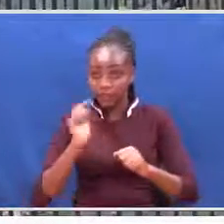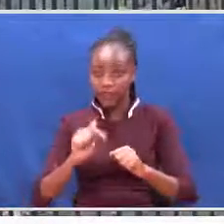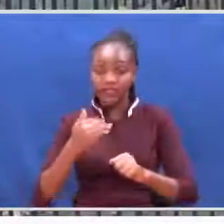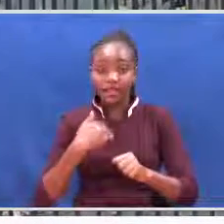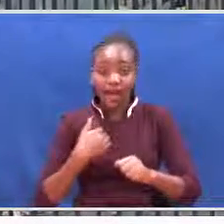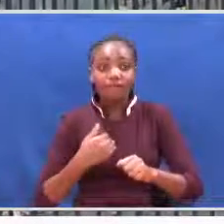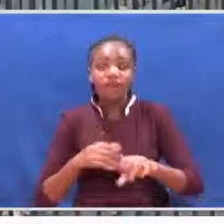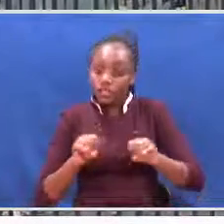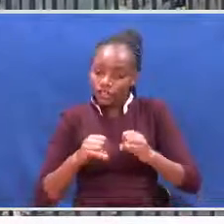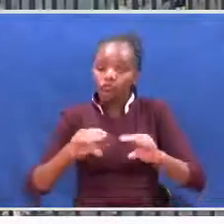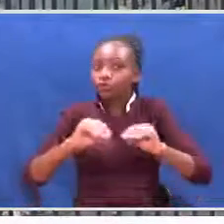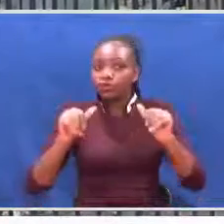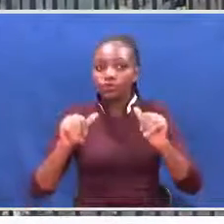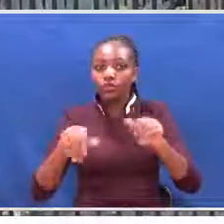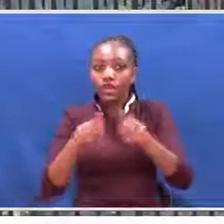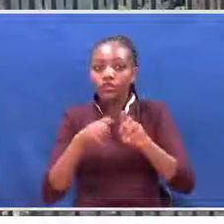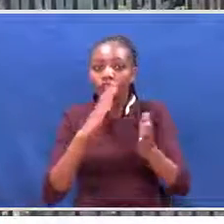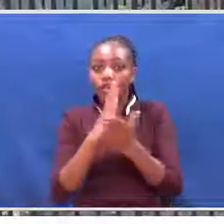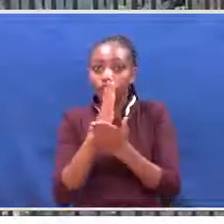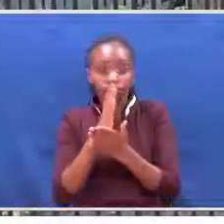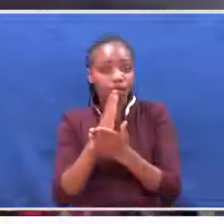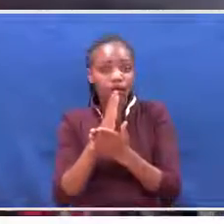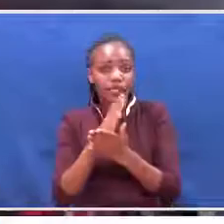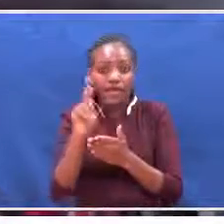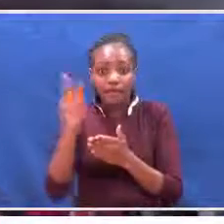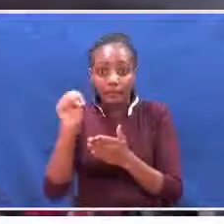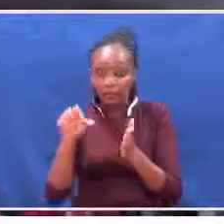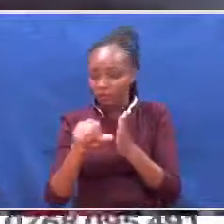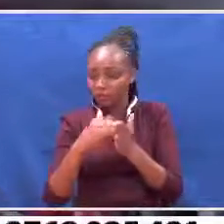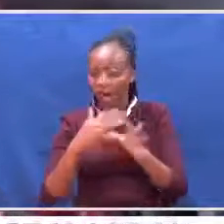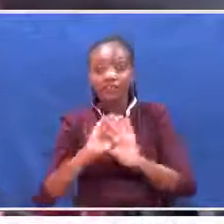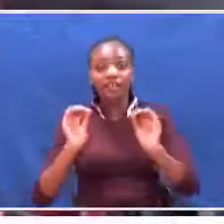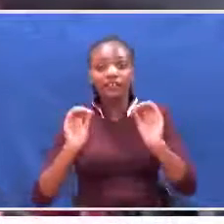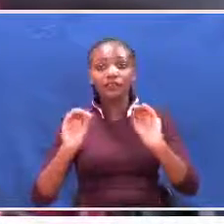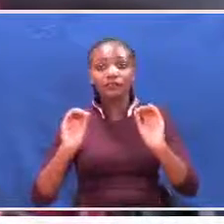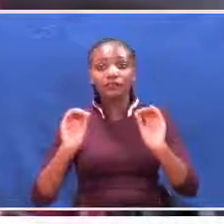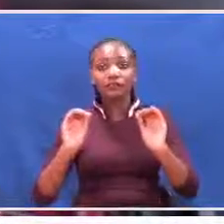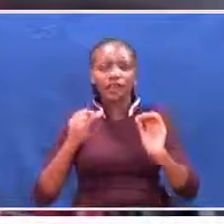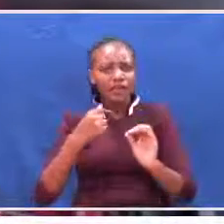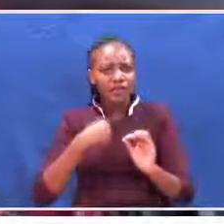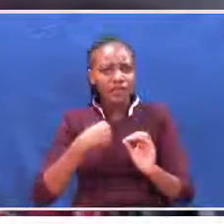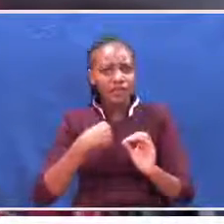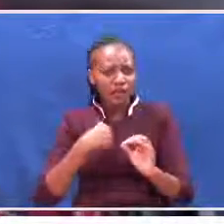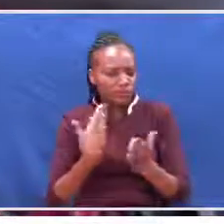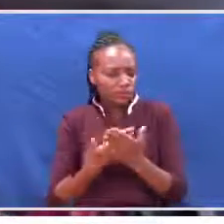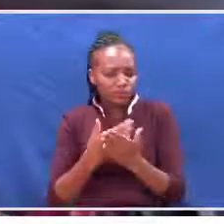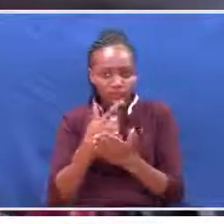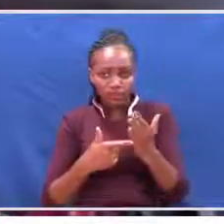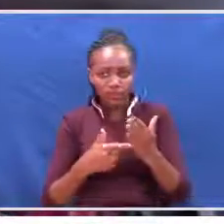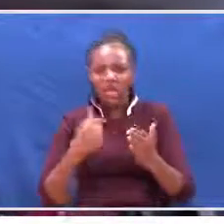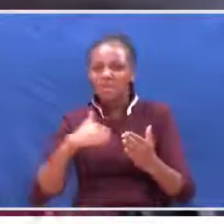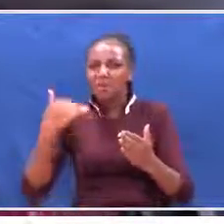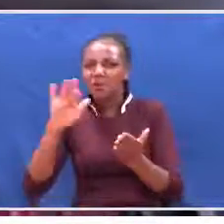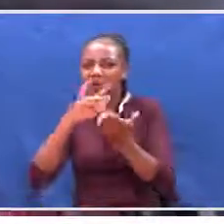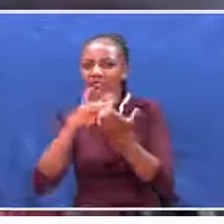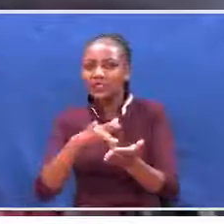with a long-lasting solution to City Hall and NMS woes. So I think what needs to be done, and this is why I keep on insisting